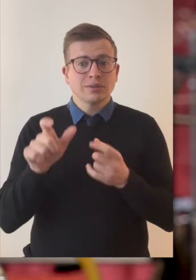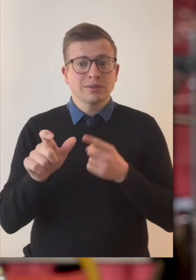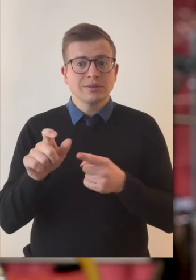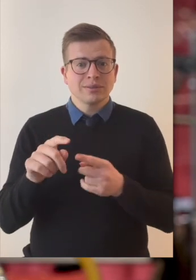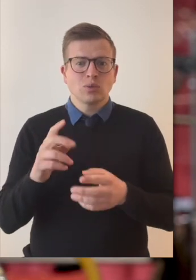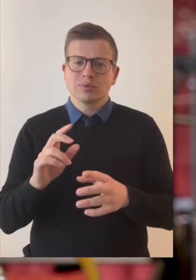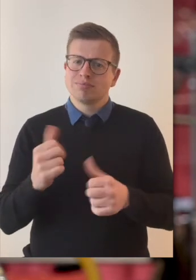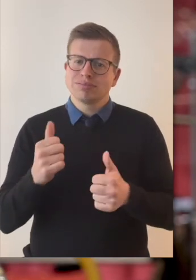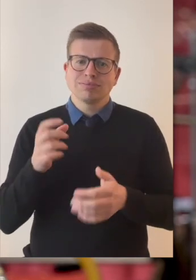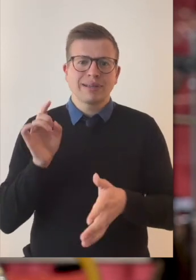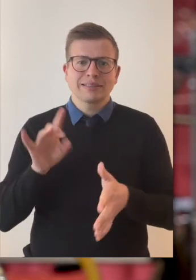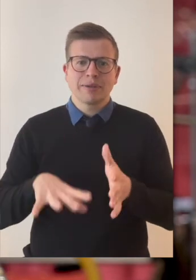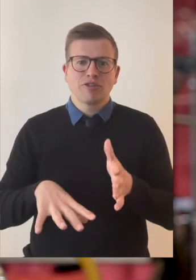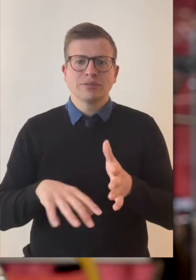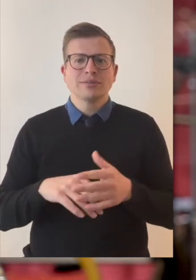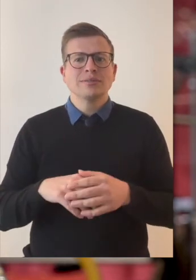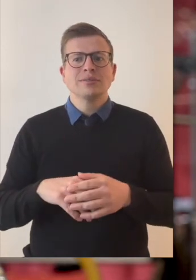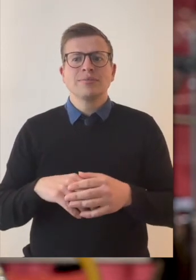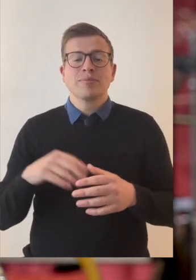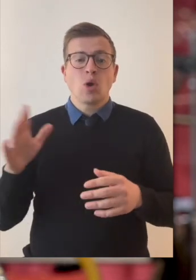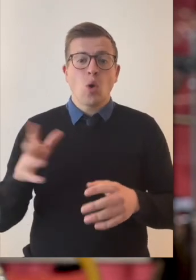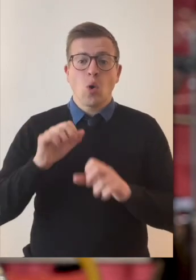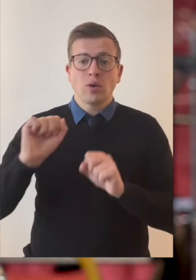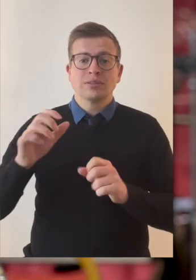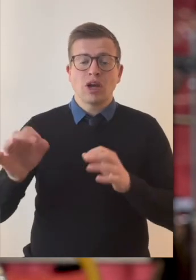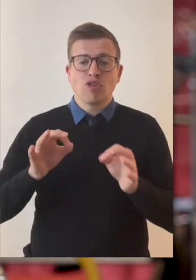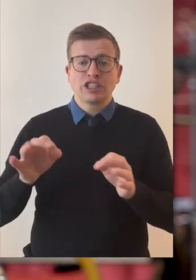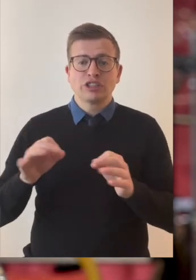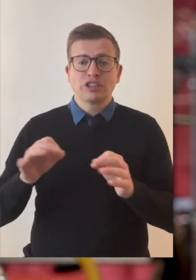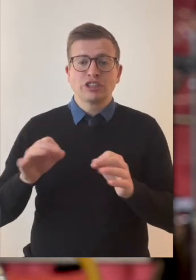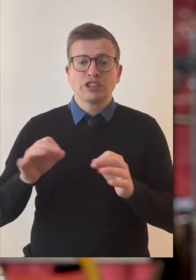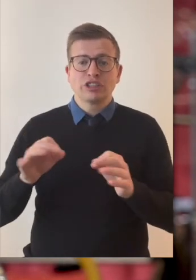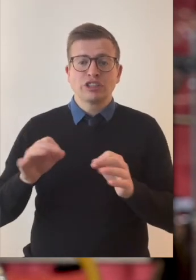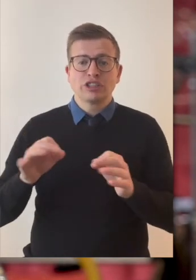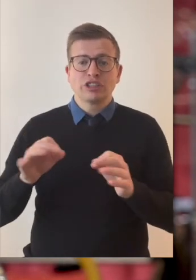with Malcolm Sargent. That was quite an experience. They were all his own arrangements.